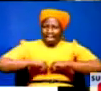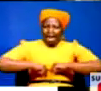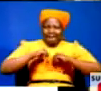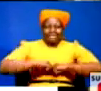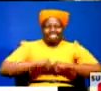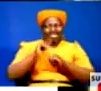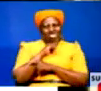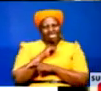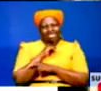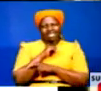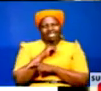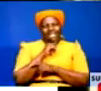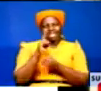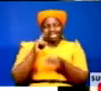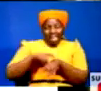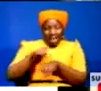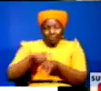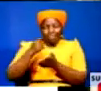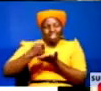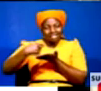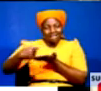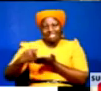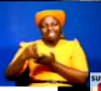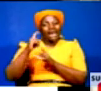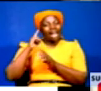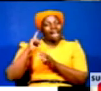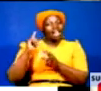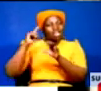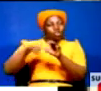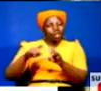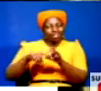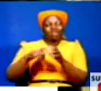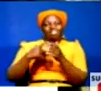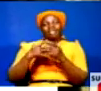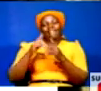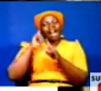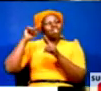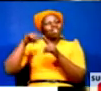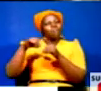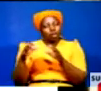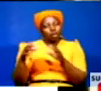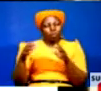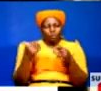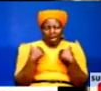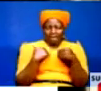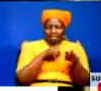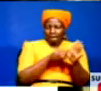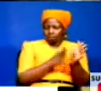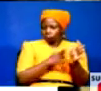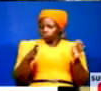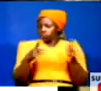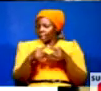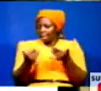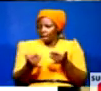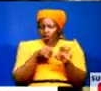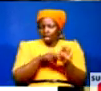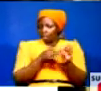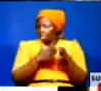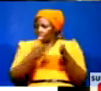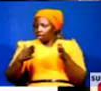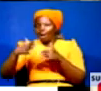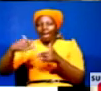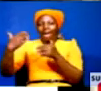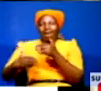agreements. When they signed up the Azimio agreements, they were time-bound. That time is ending. And you will